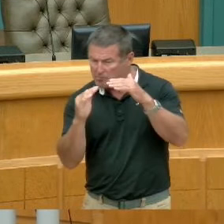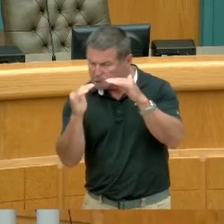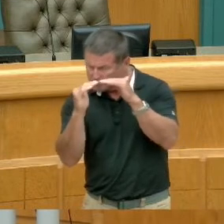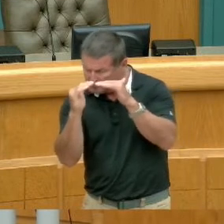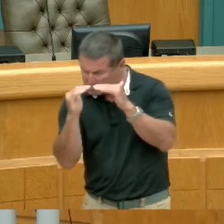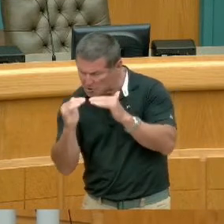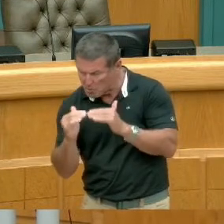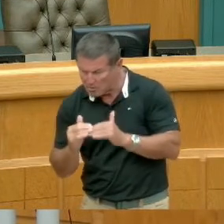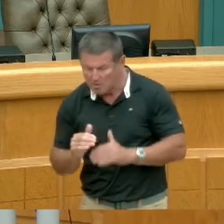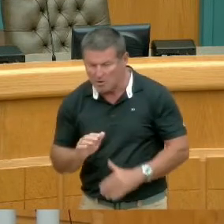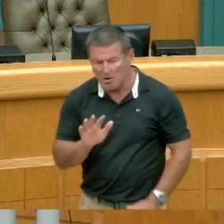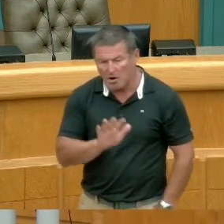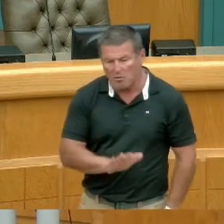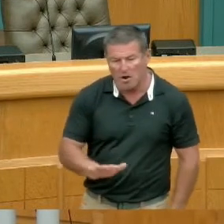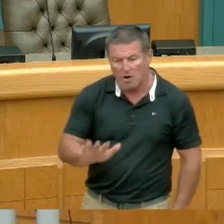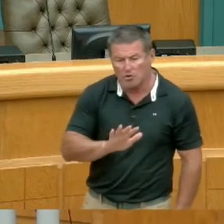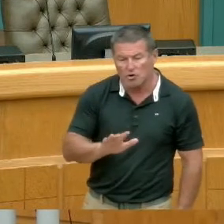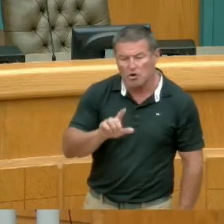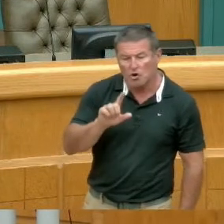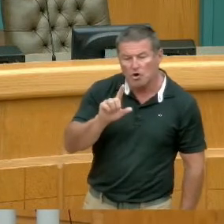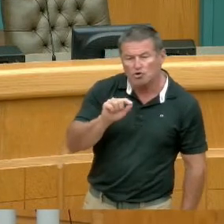in that 20 to